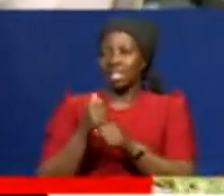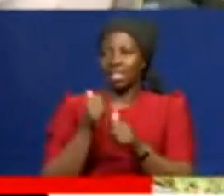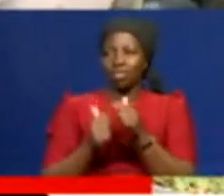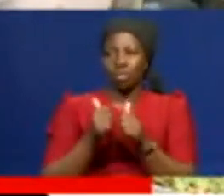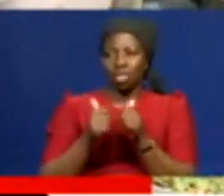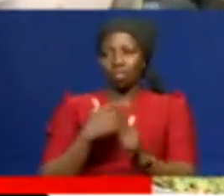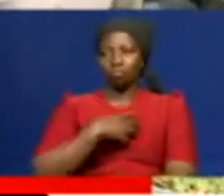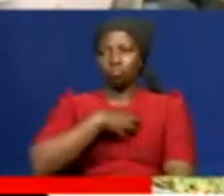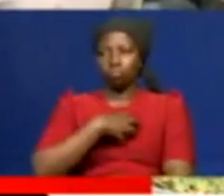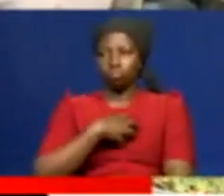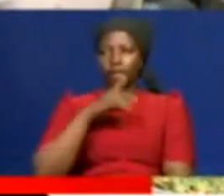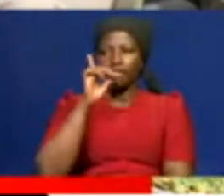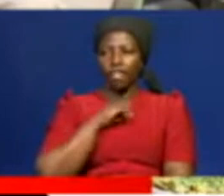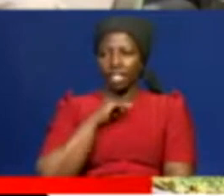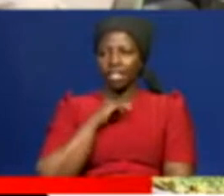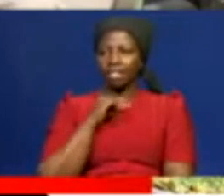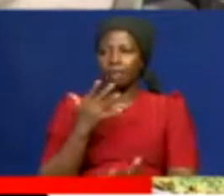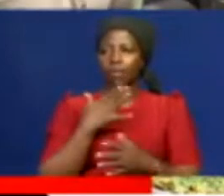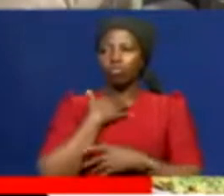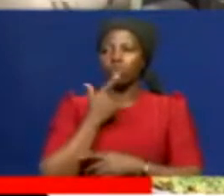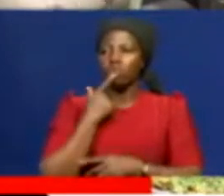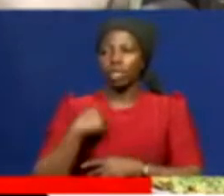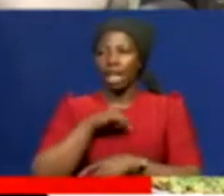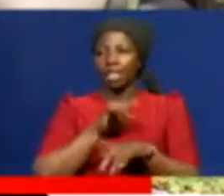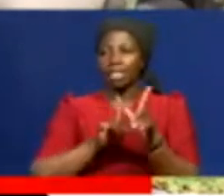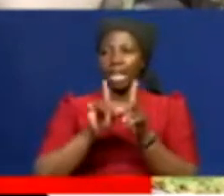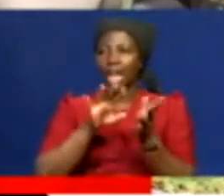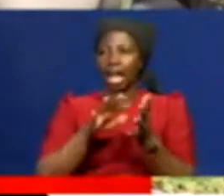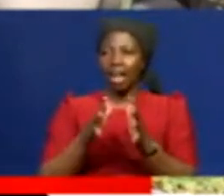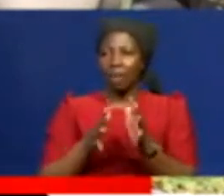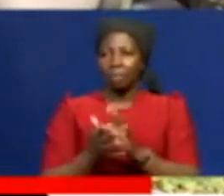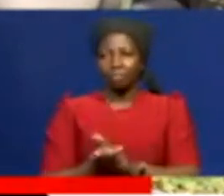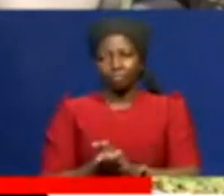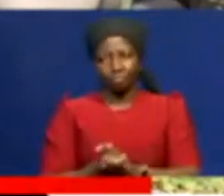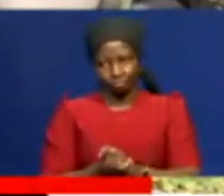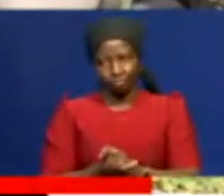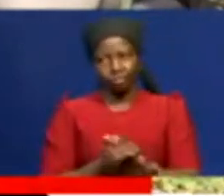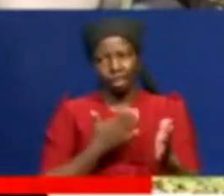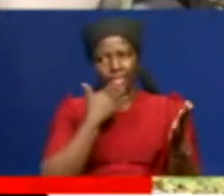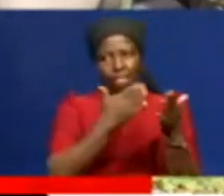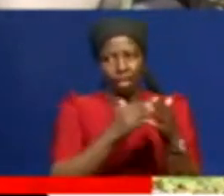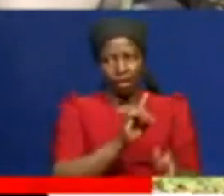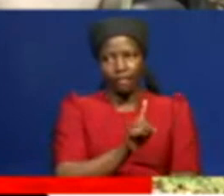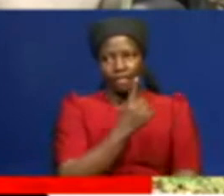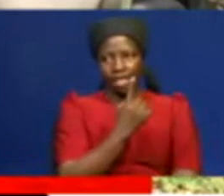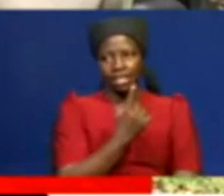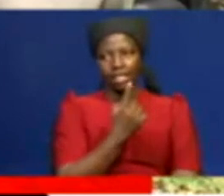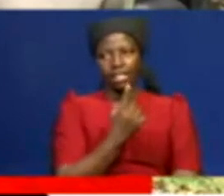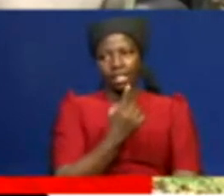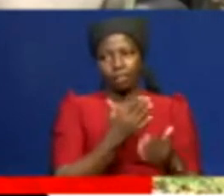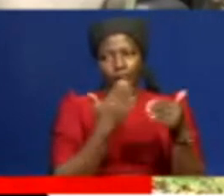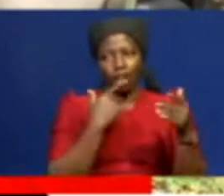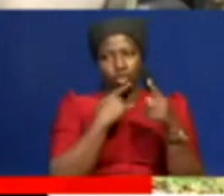took a brief hiatus. Maybe you want to tell us how the journey has been like. Thank you. First of all, before I even talk of Dala,